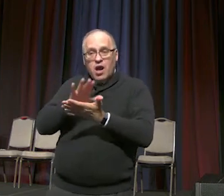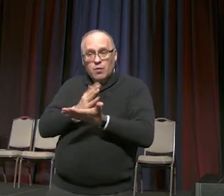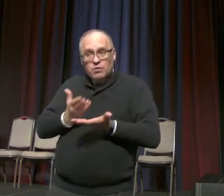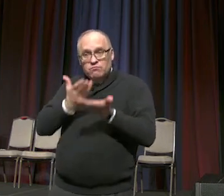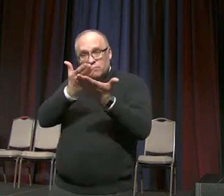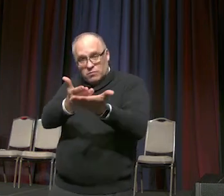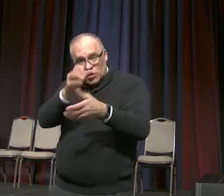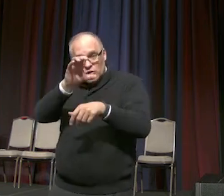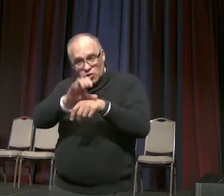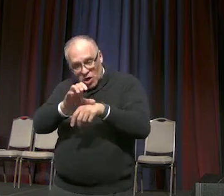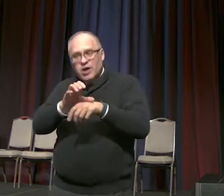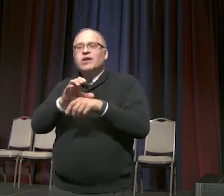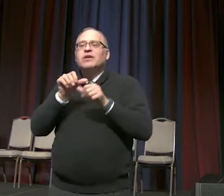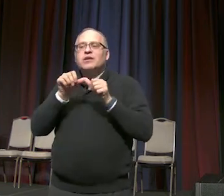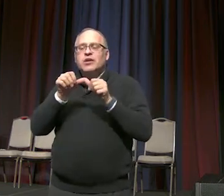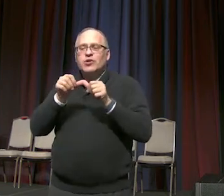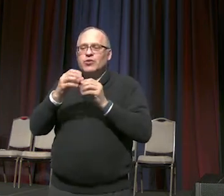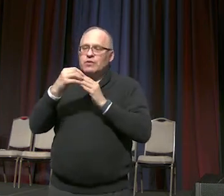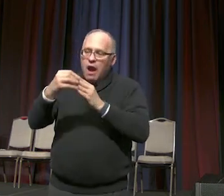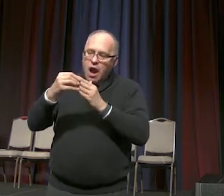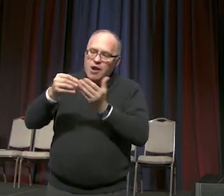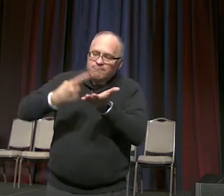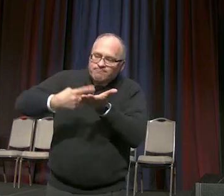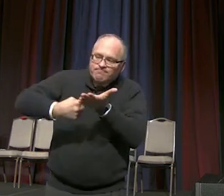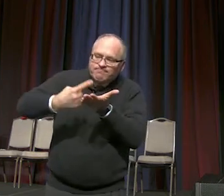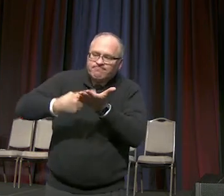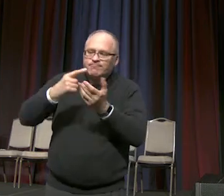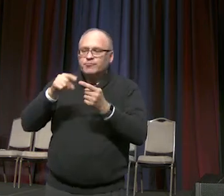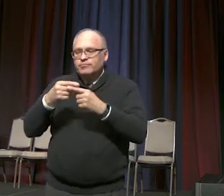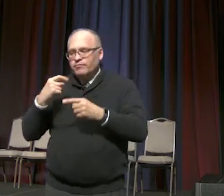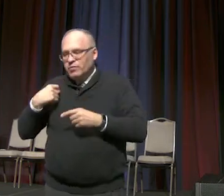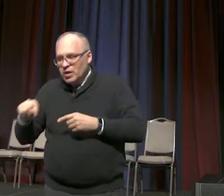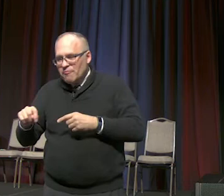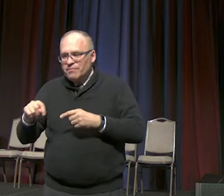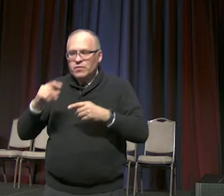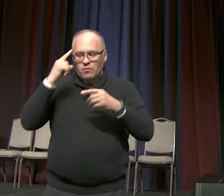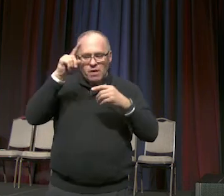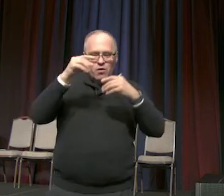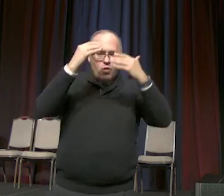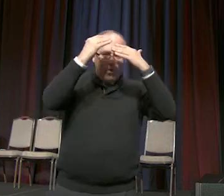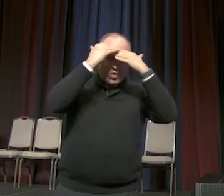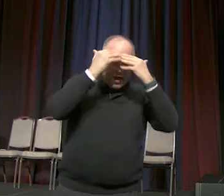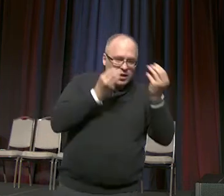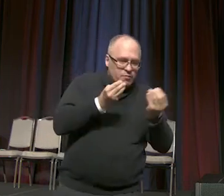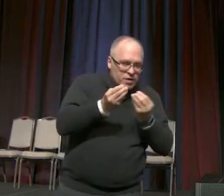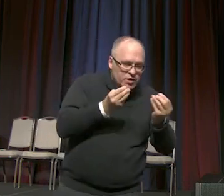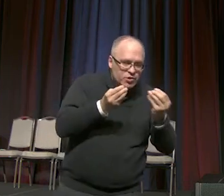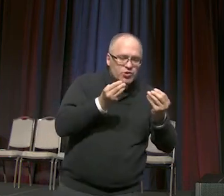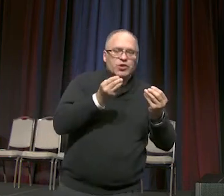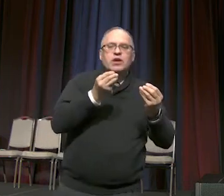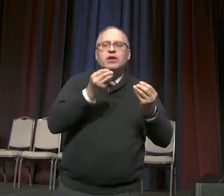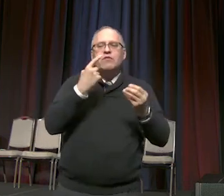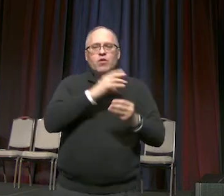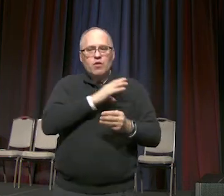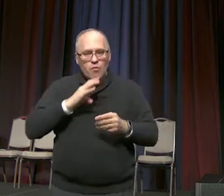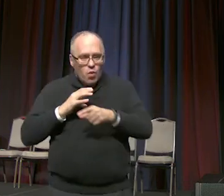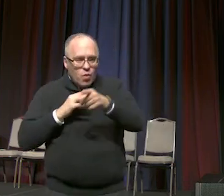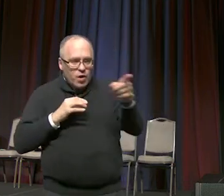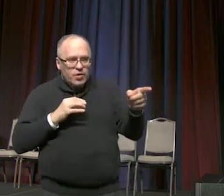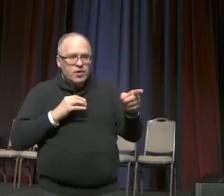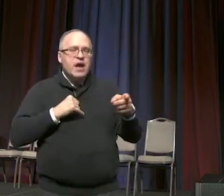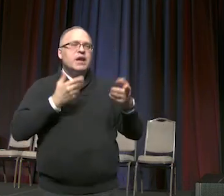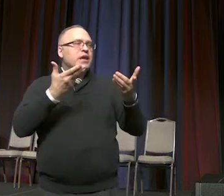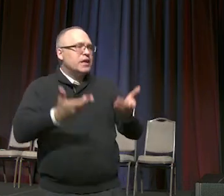theological conversations and reflections about the nature of ordained ministry in relation to the church. Here's just a